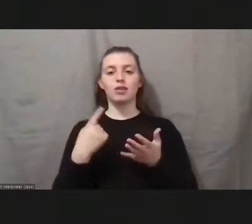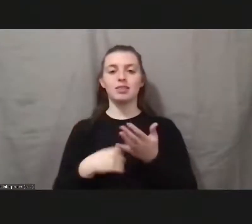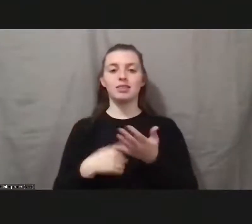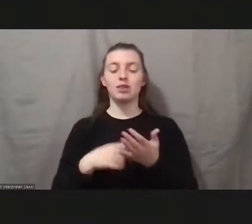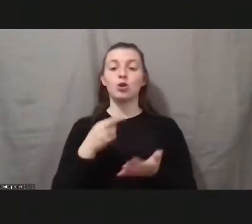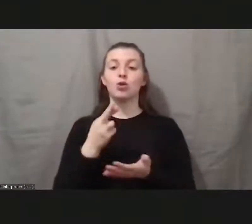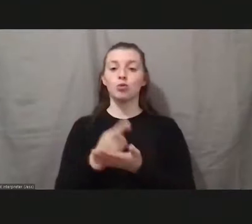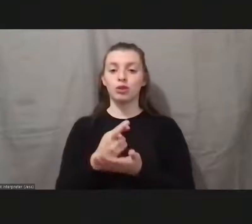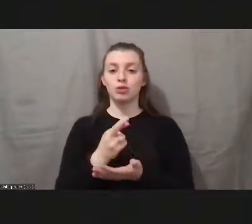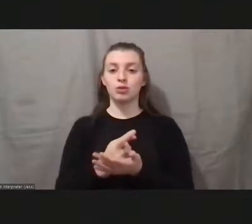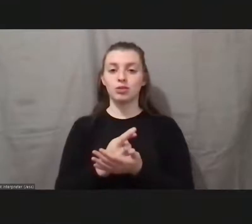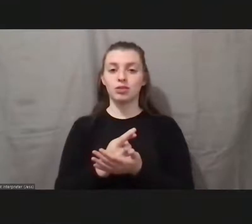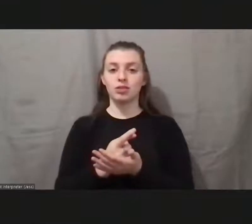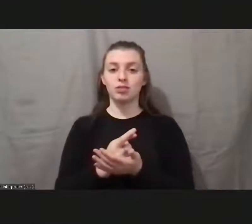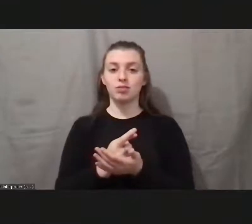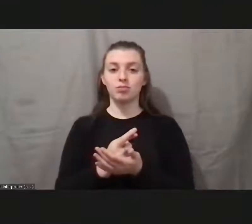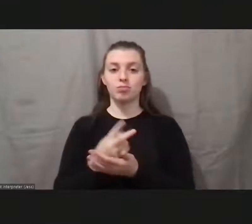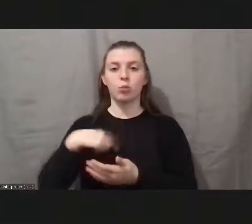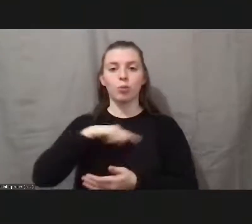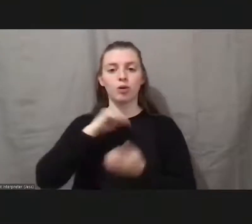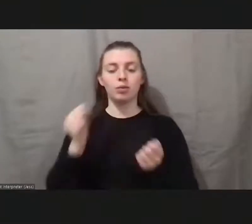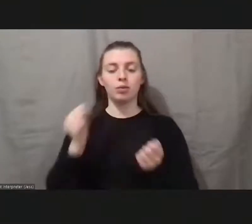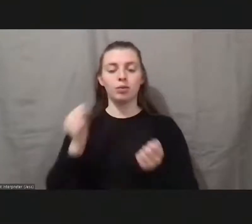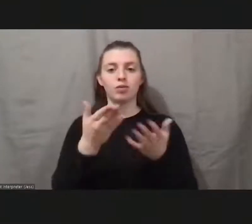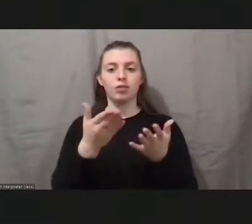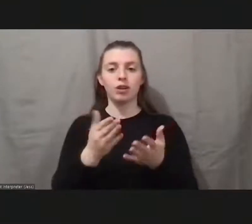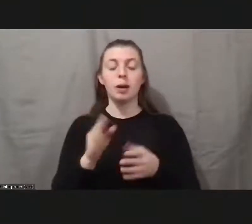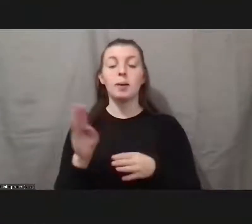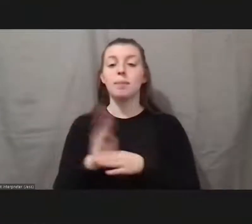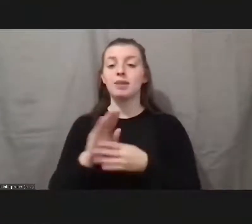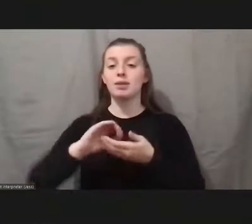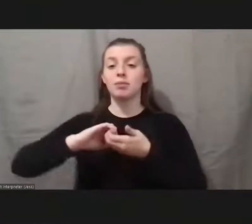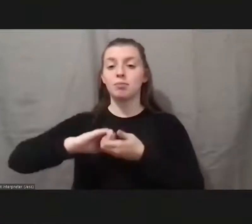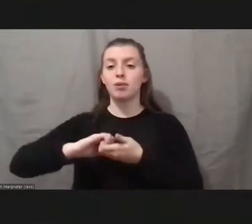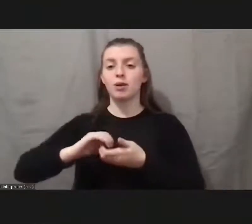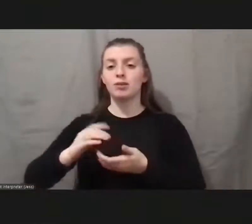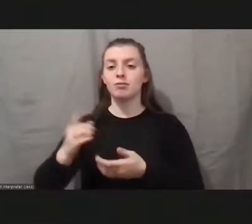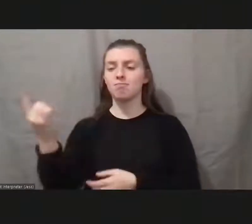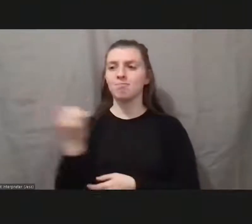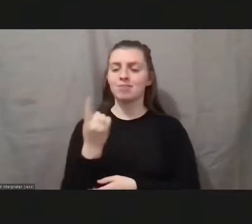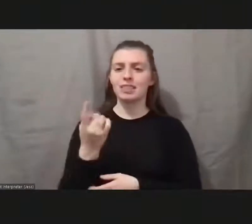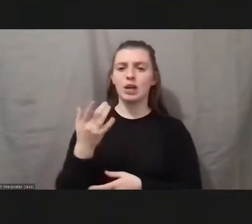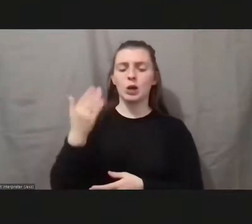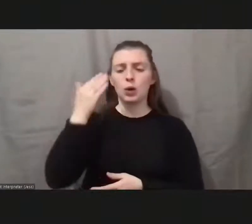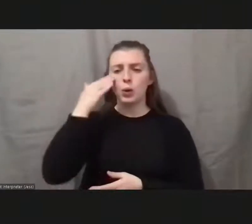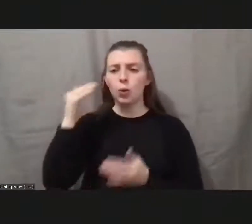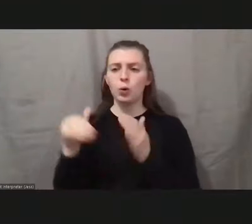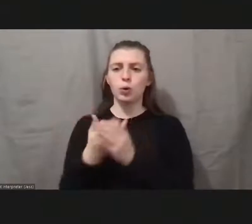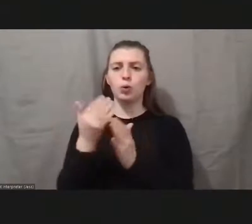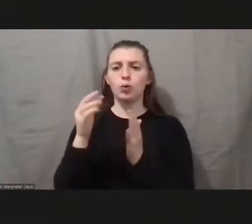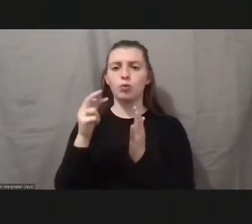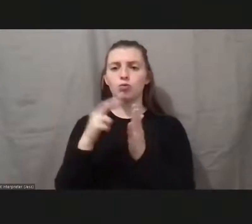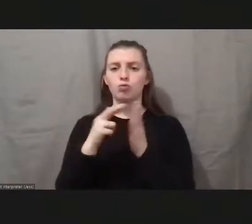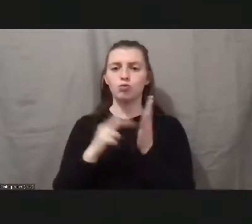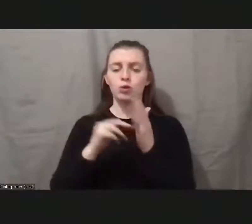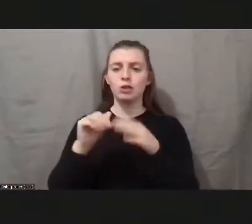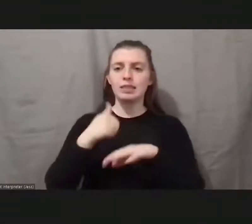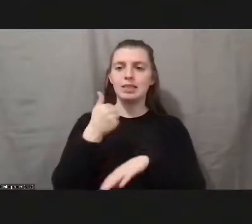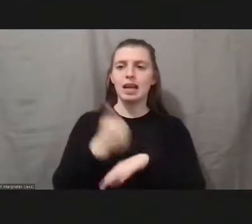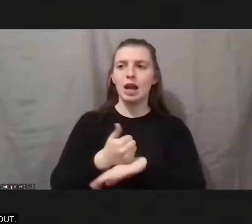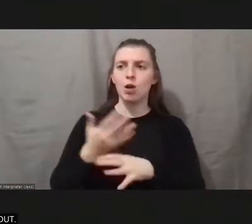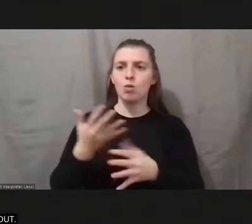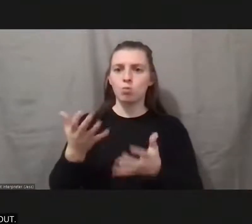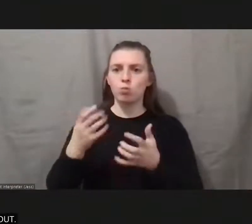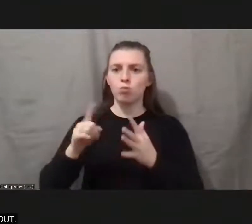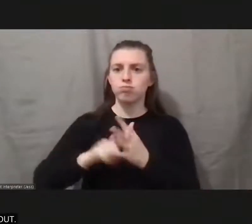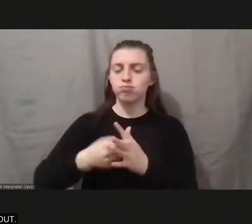who come to us saying, we realize that there are legislations coming out. We realize that we want to put our best foot forward and get ahead